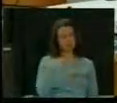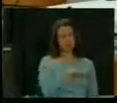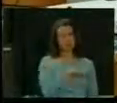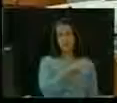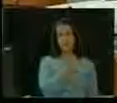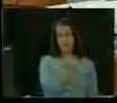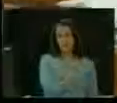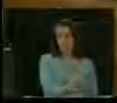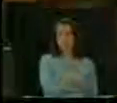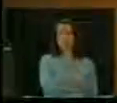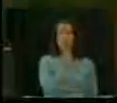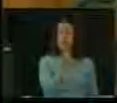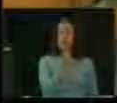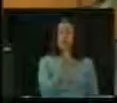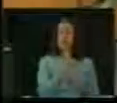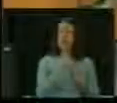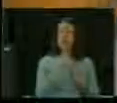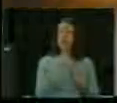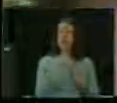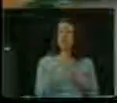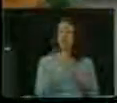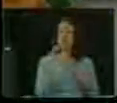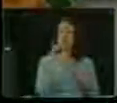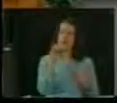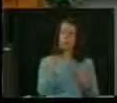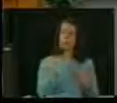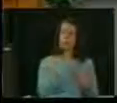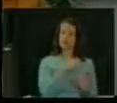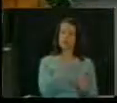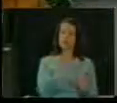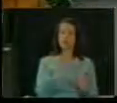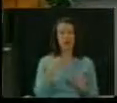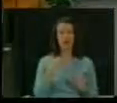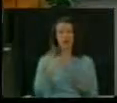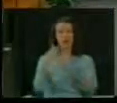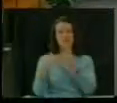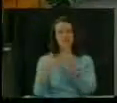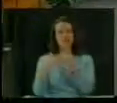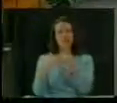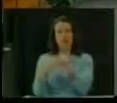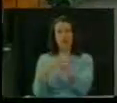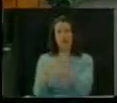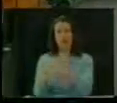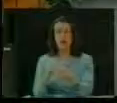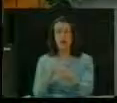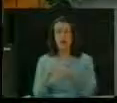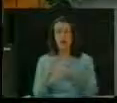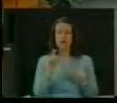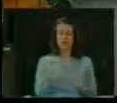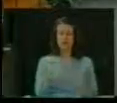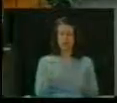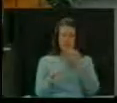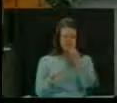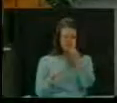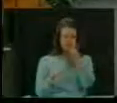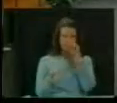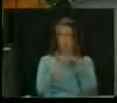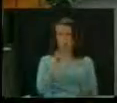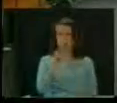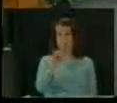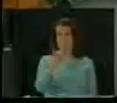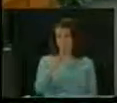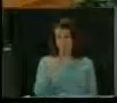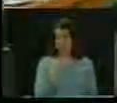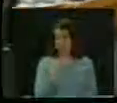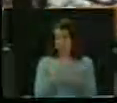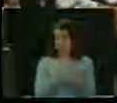Commission needs a guideline to go by. And, you know, you can bring it up and be vilified, but you need Mike to bring it up next time. It may go a little farther.